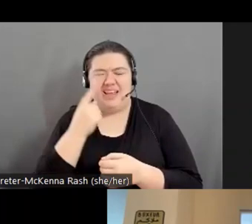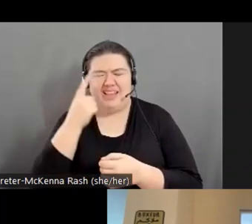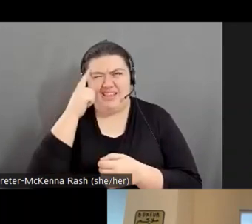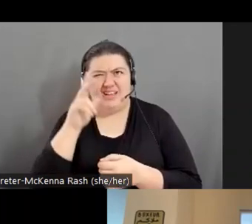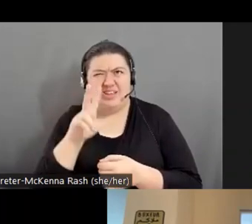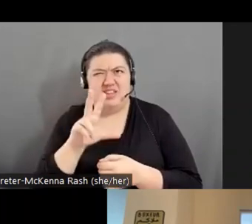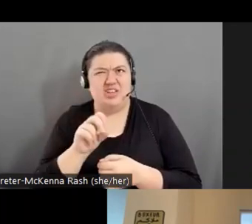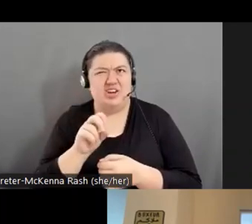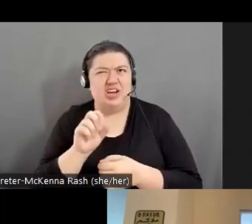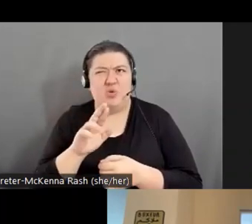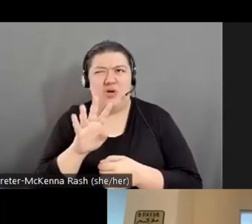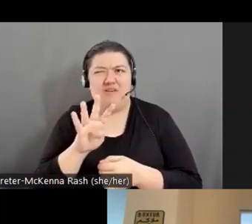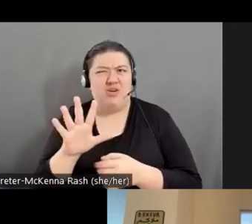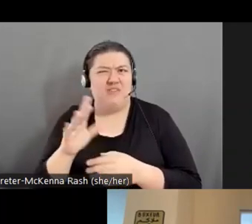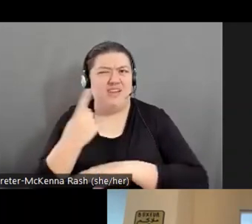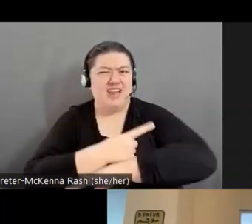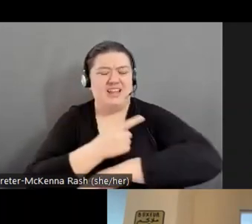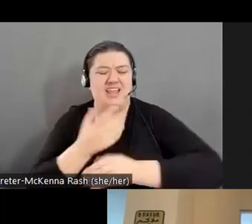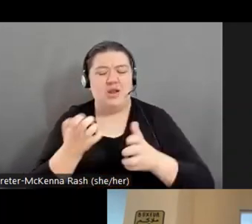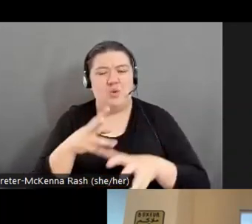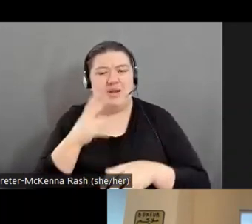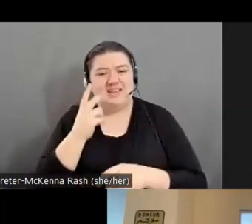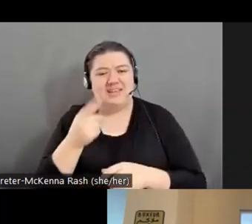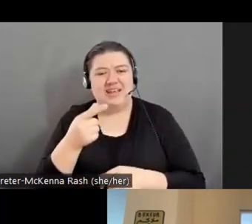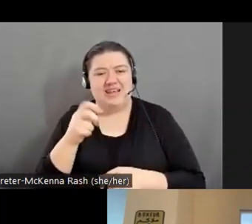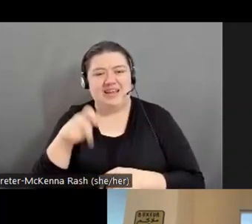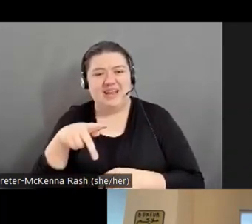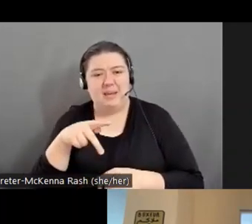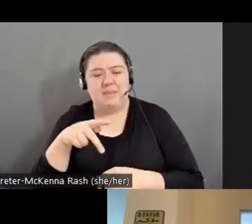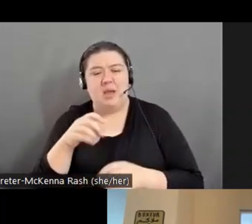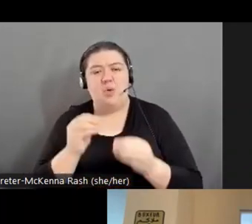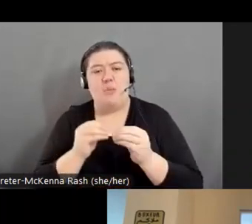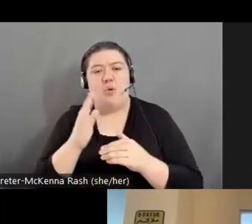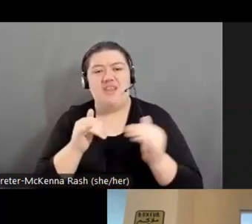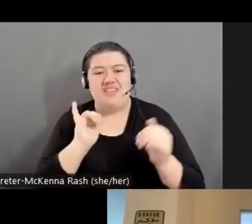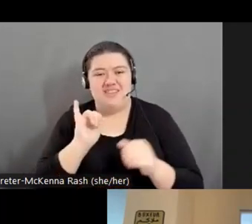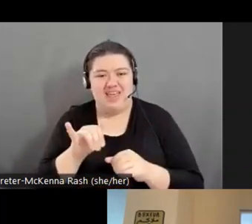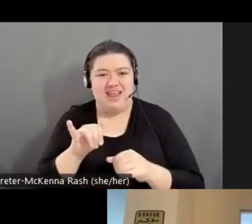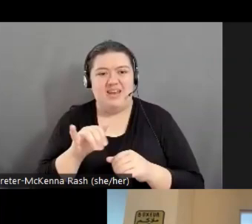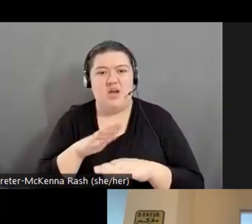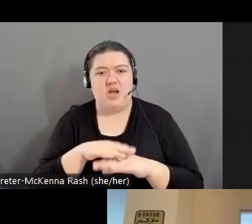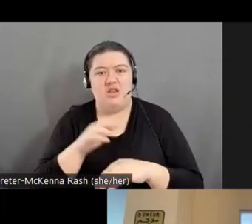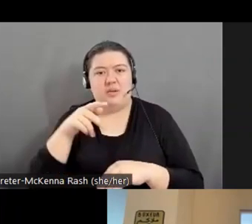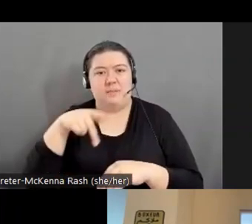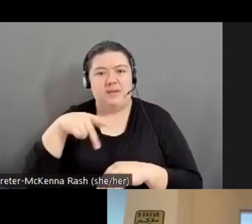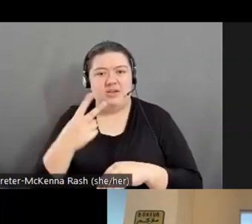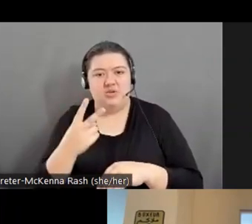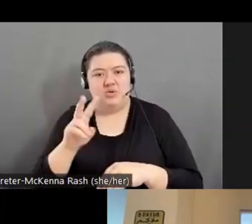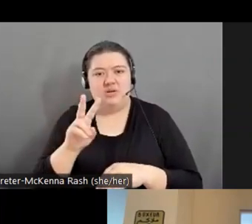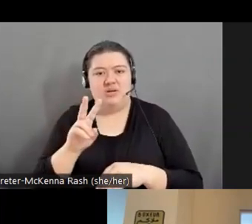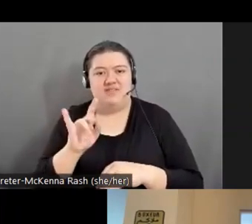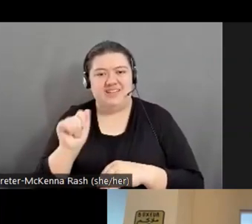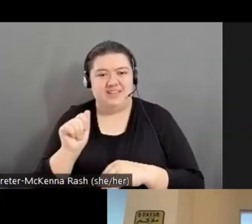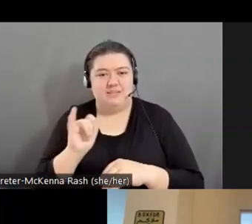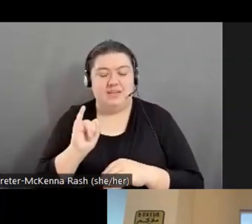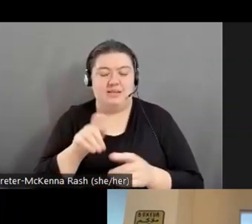or 45 days, that they don't want to see a gap of more than that on their P2 itineraries, but that's for P2s